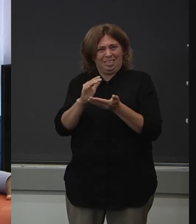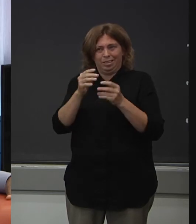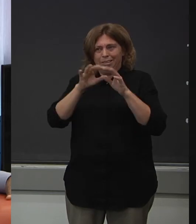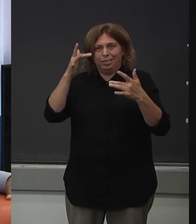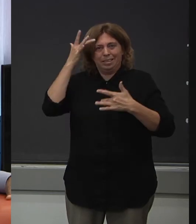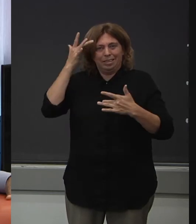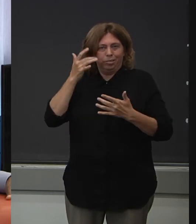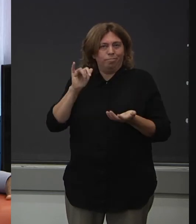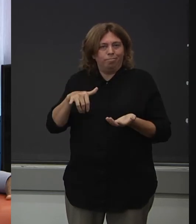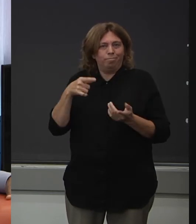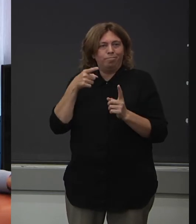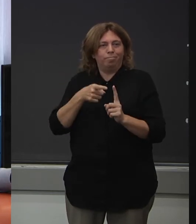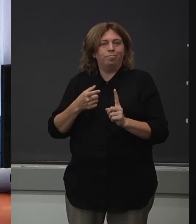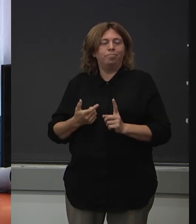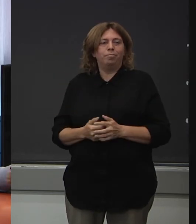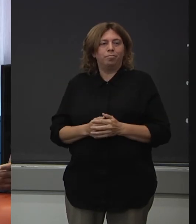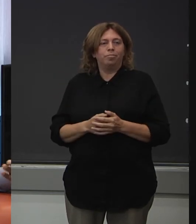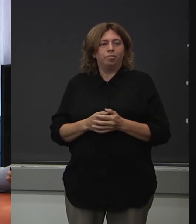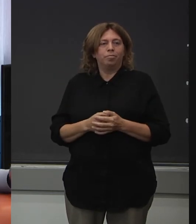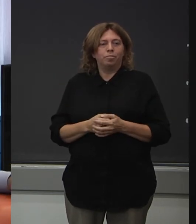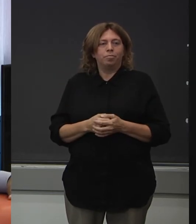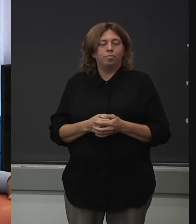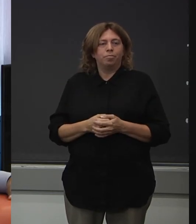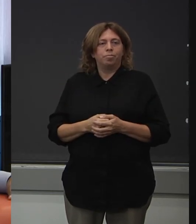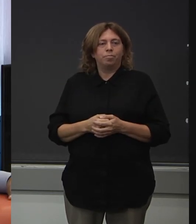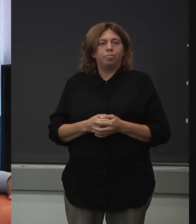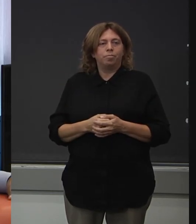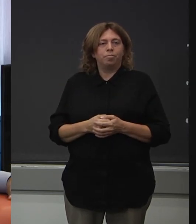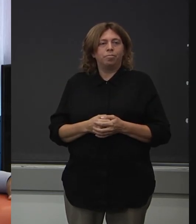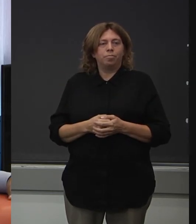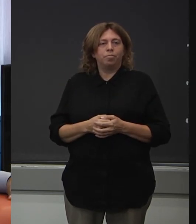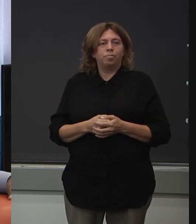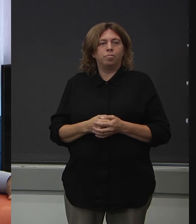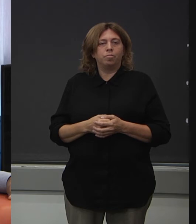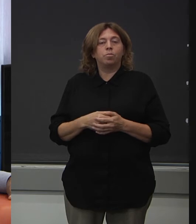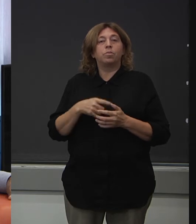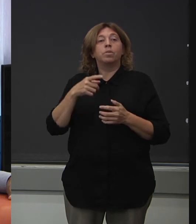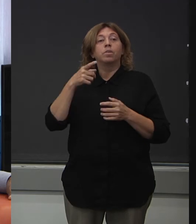disease. So wearing face covering